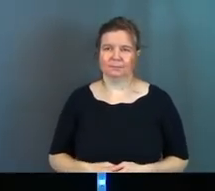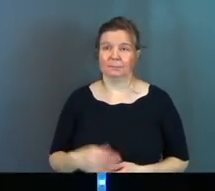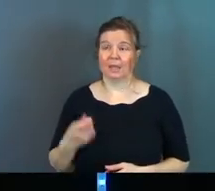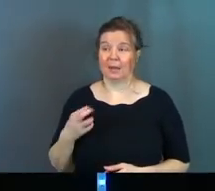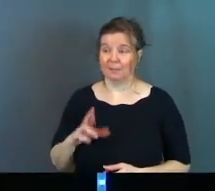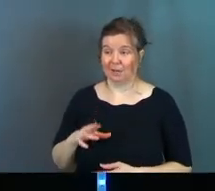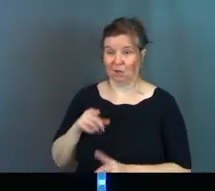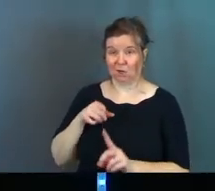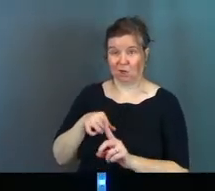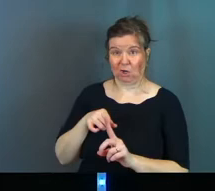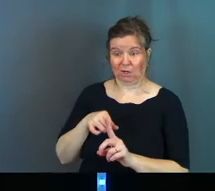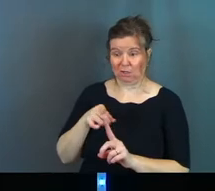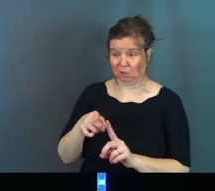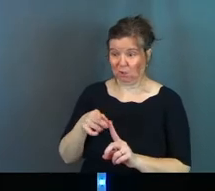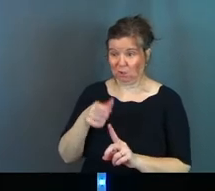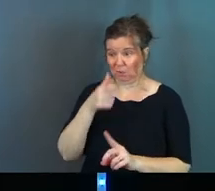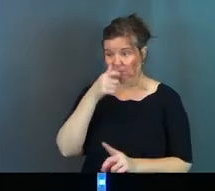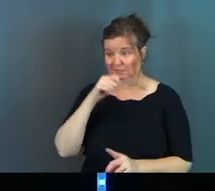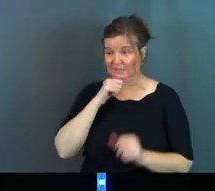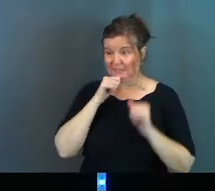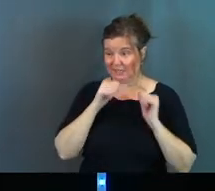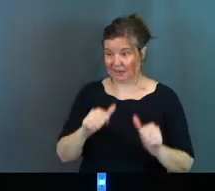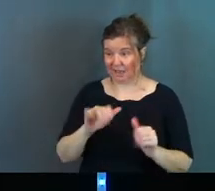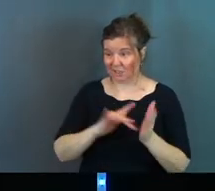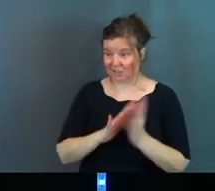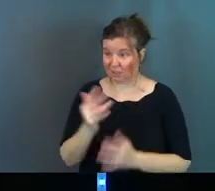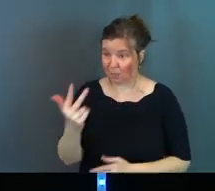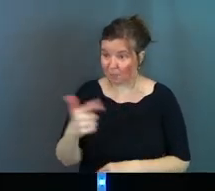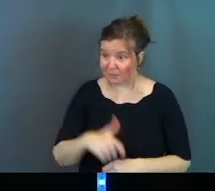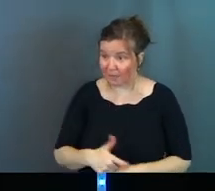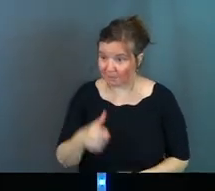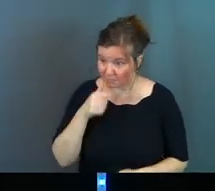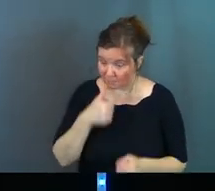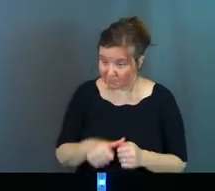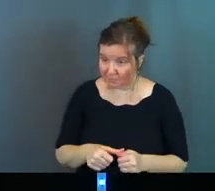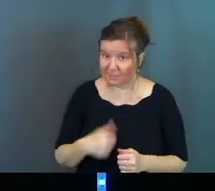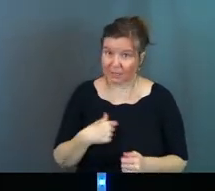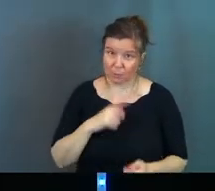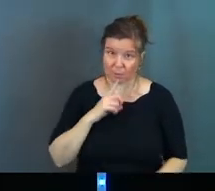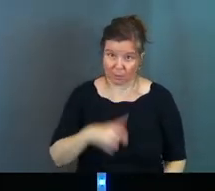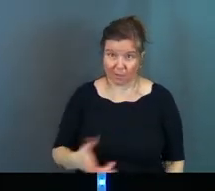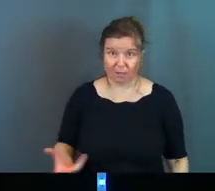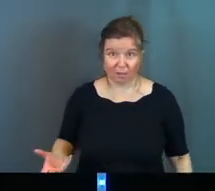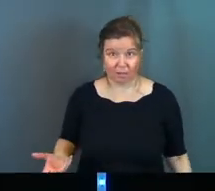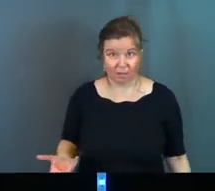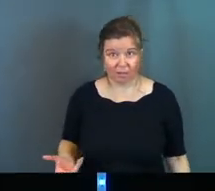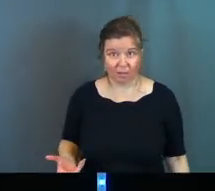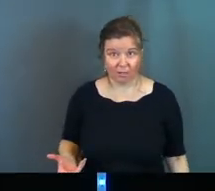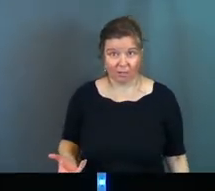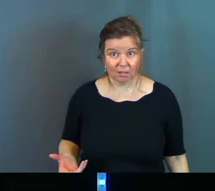And Peter, you denied Jesus 3 times. Can we get real?